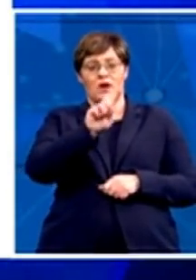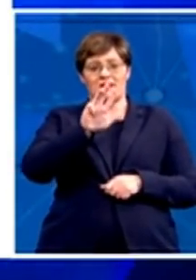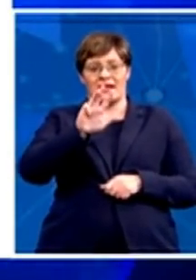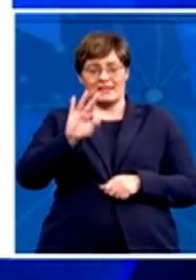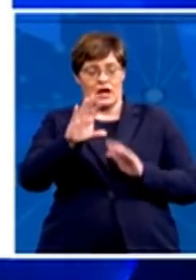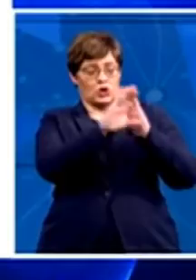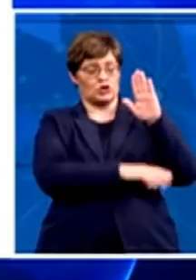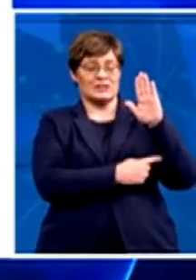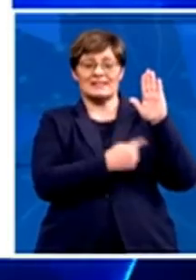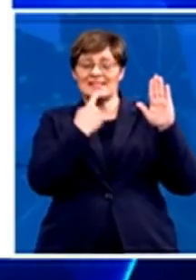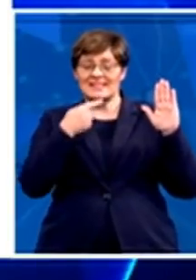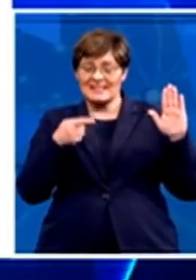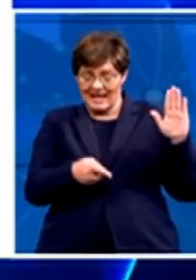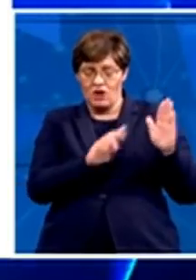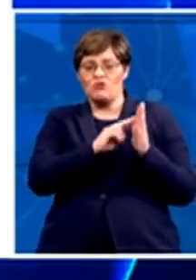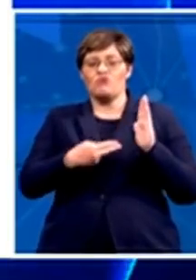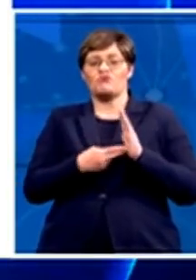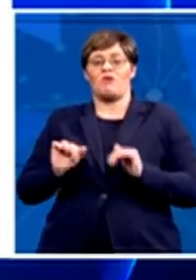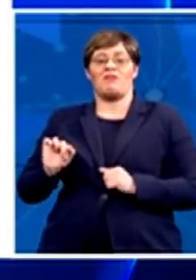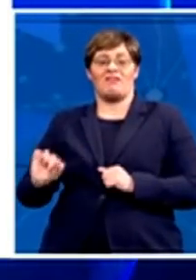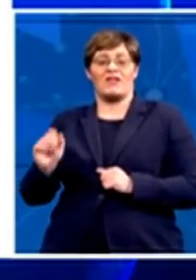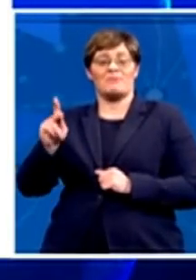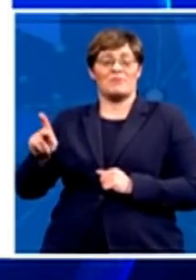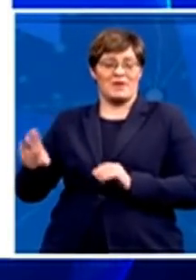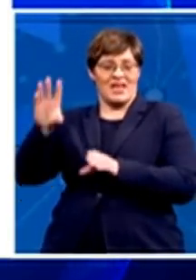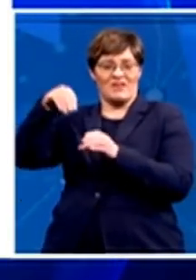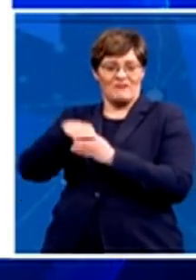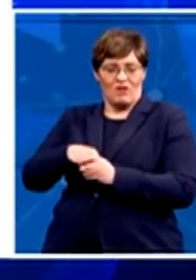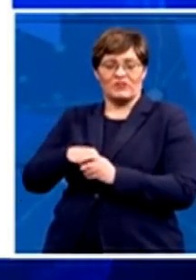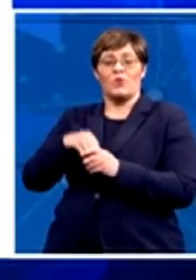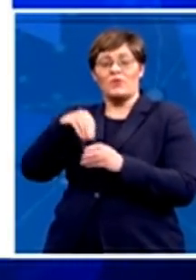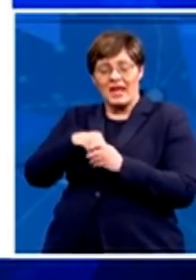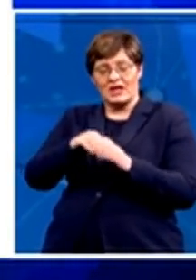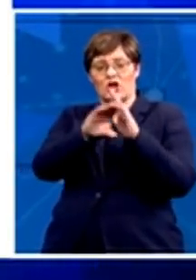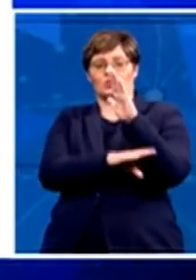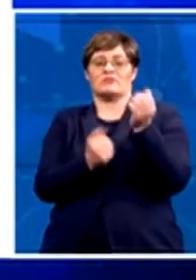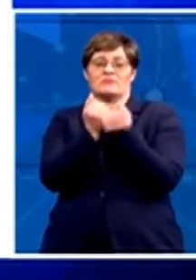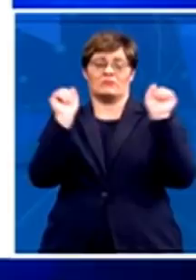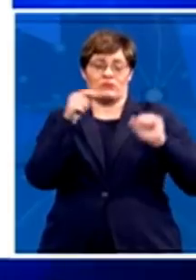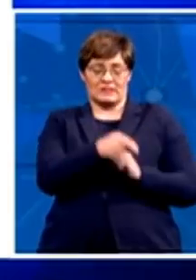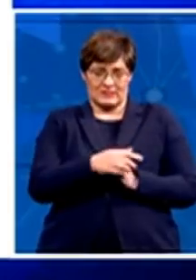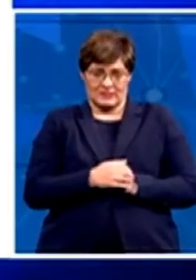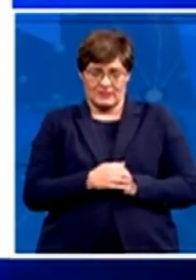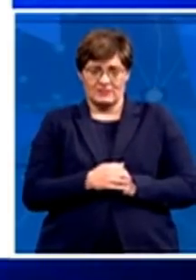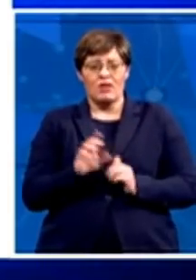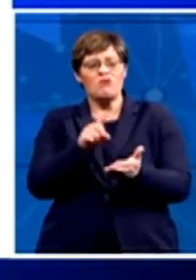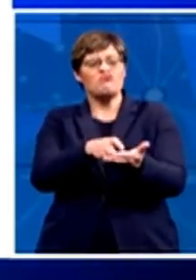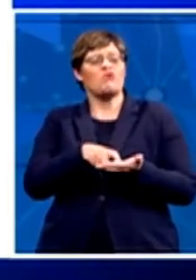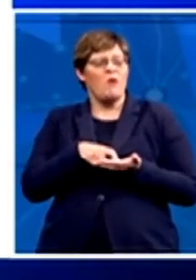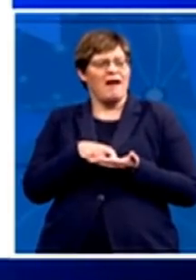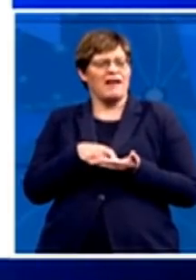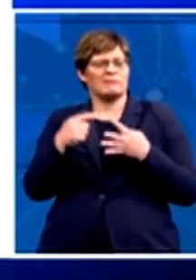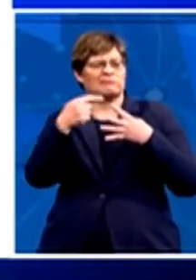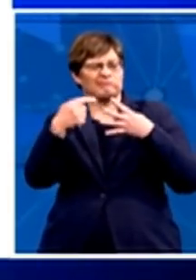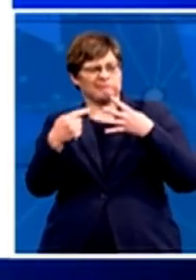Public Protector plays in our constitutional dispensation and the requirements to hold such office.